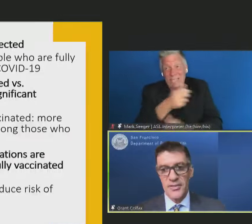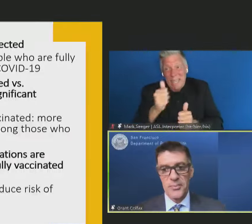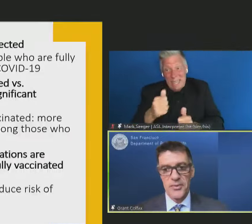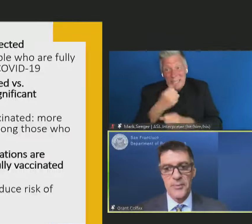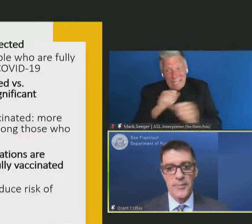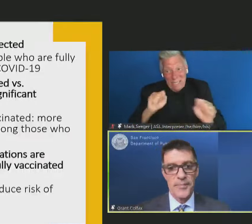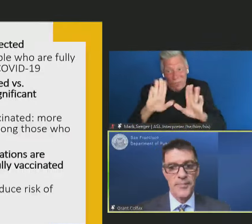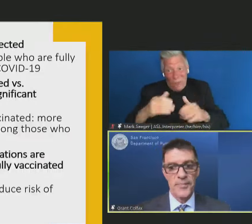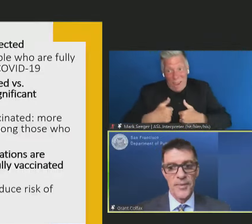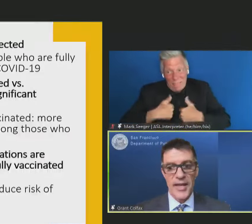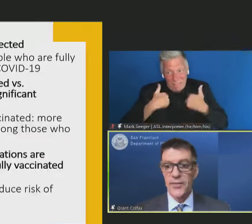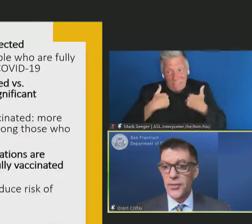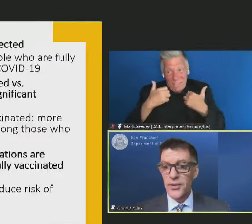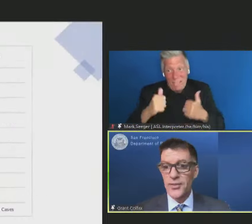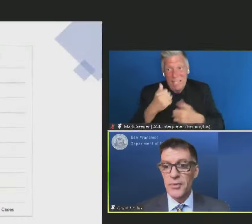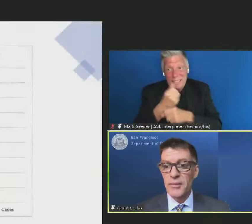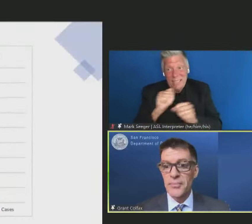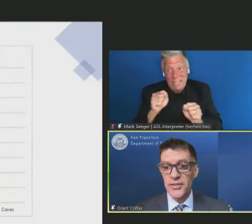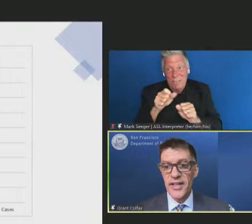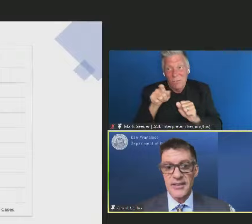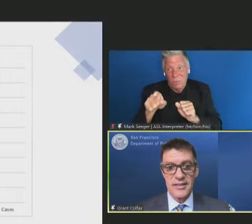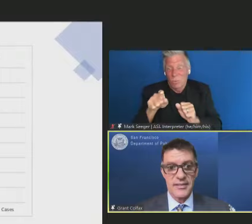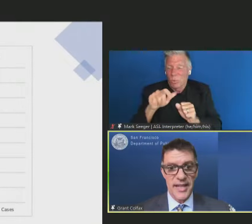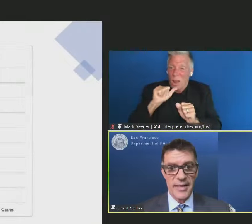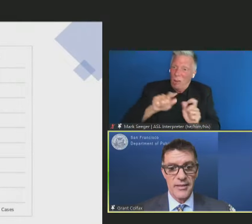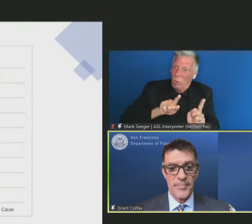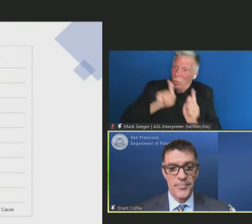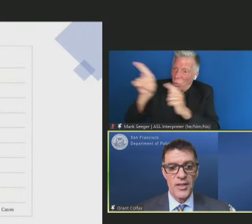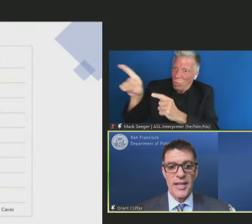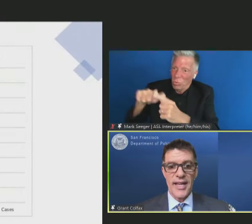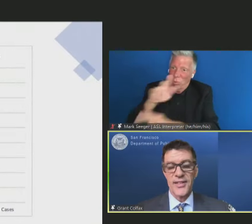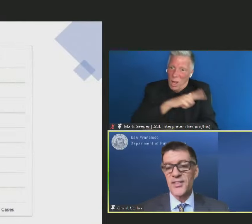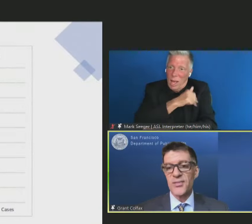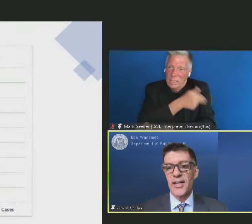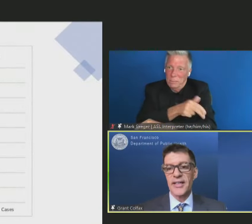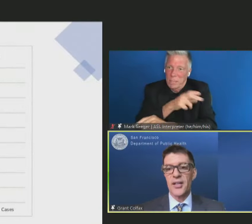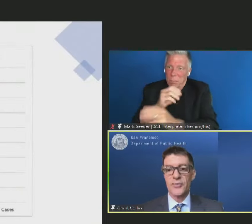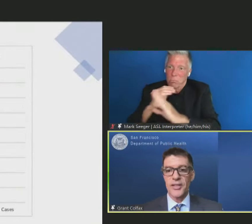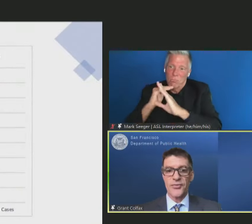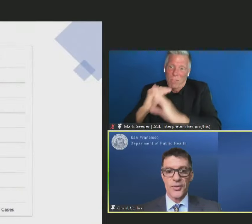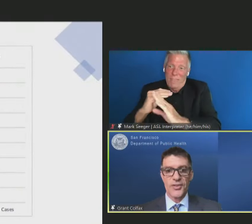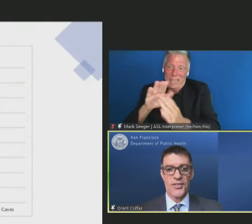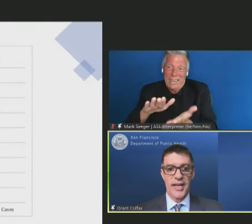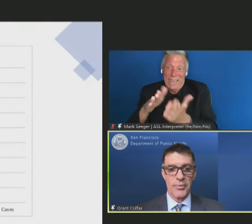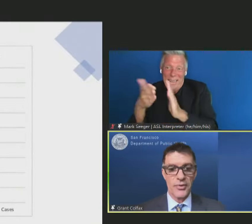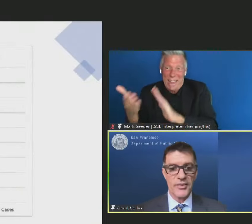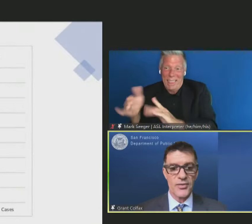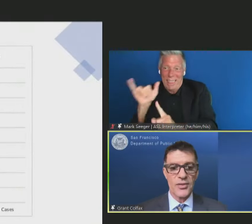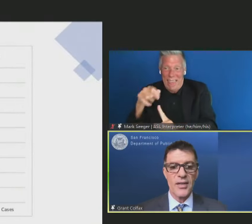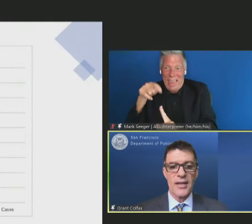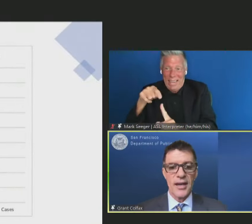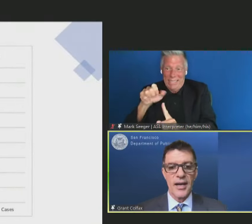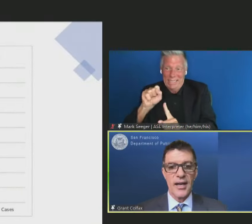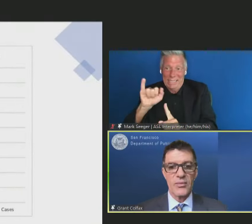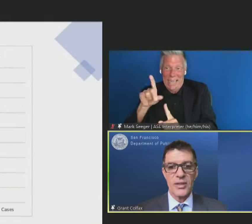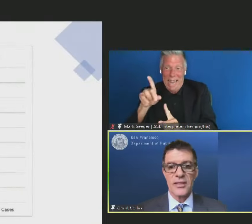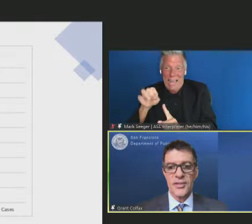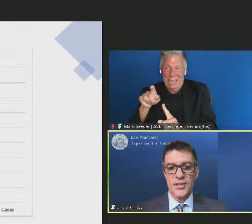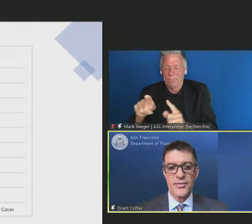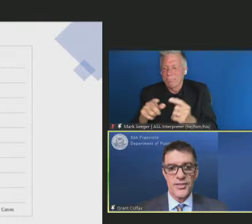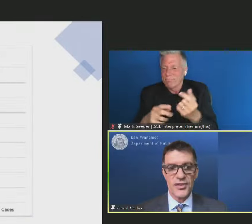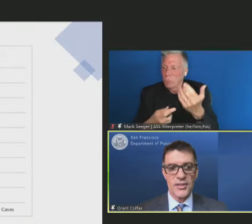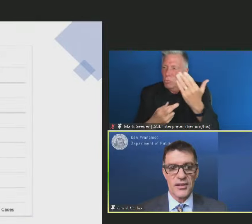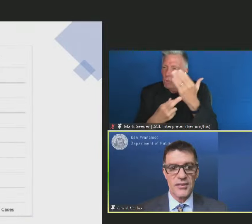the hospital. And of course, prevent death. And this slide reinforces that point. Look